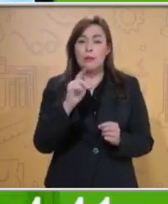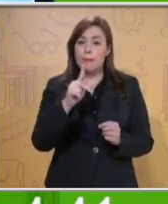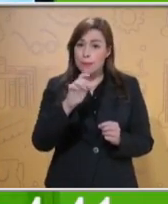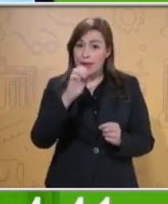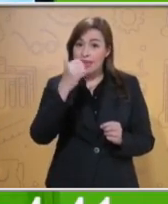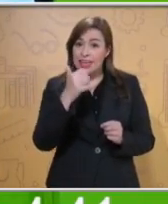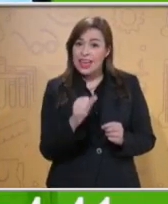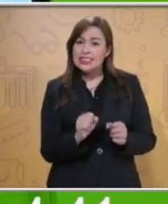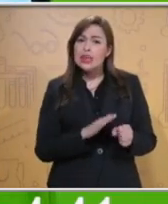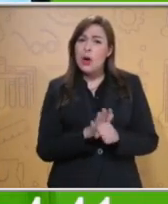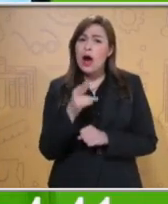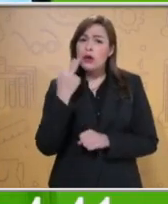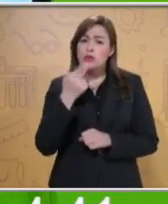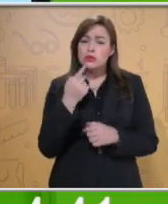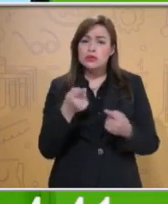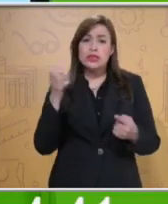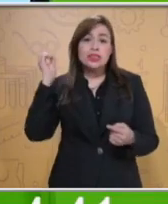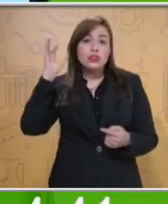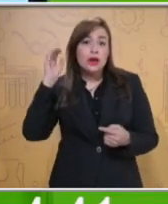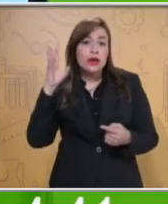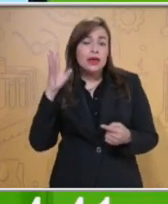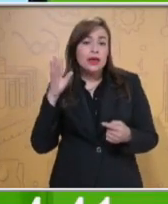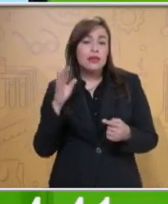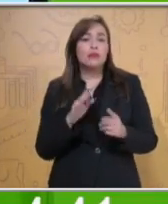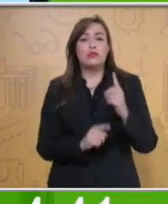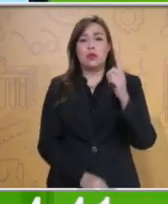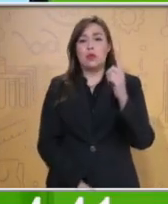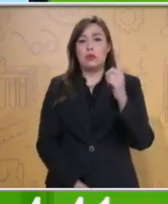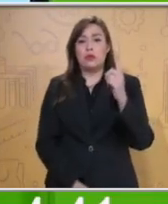Which one is? This one, just one.